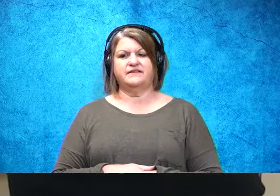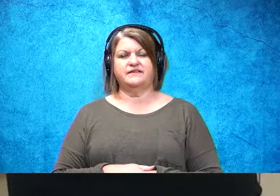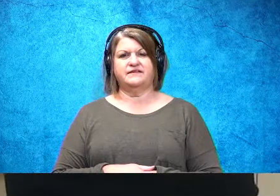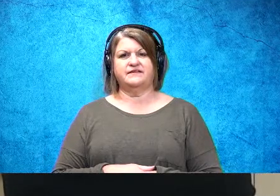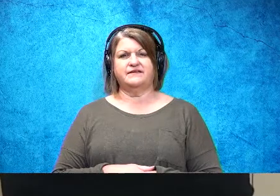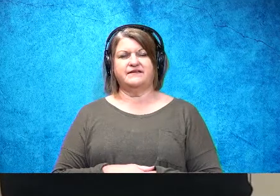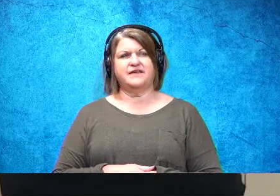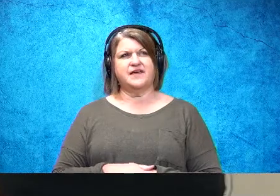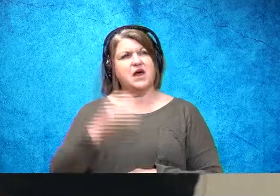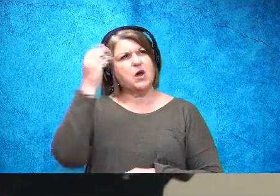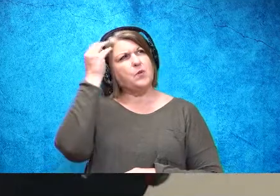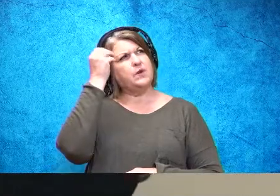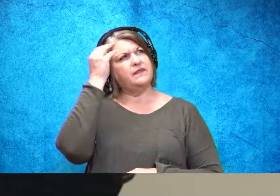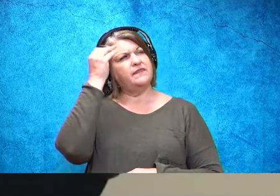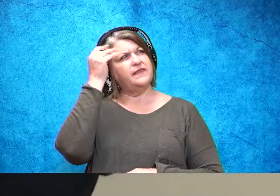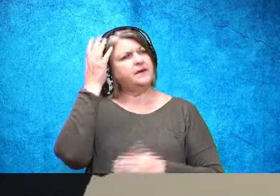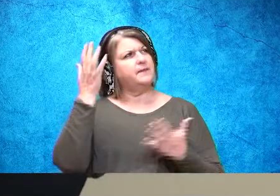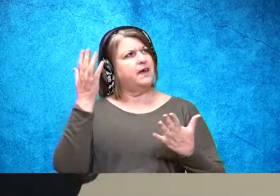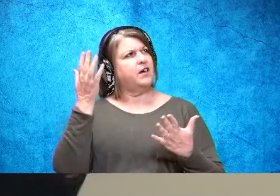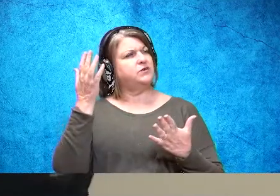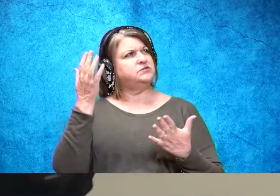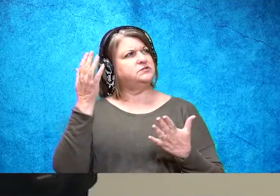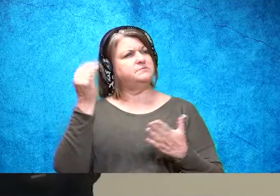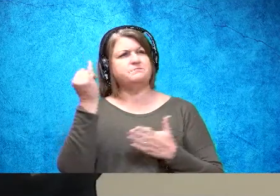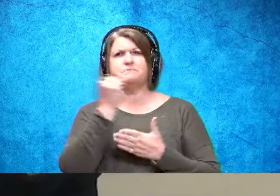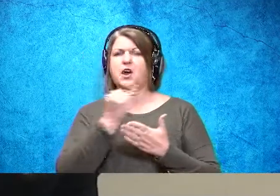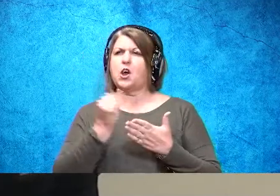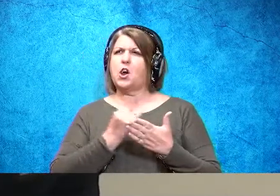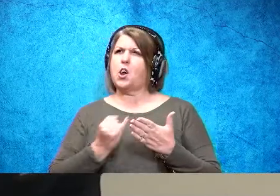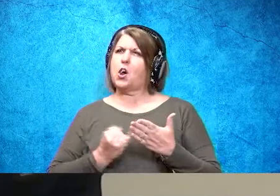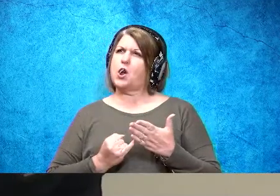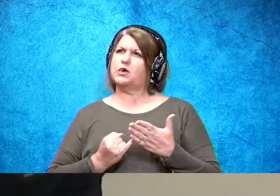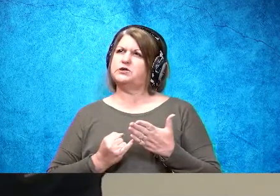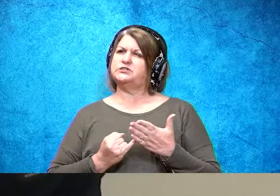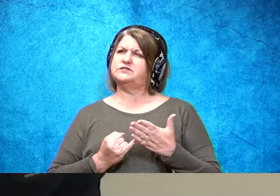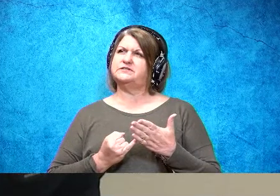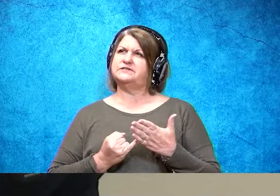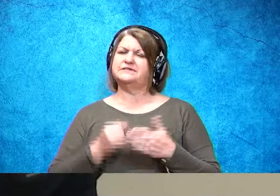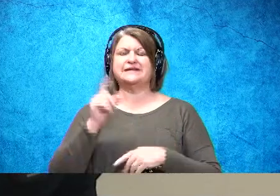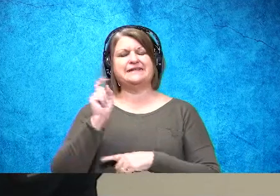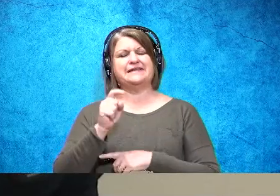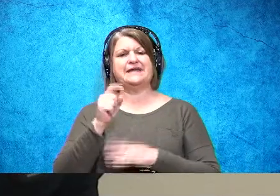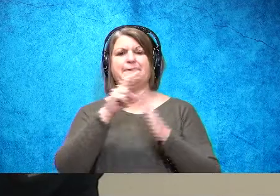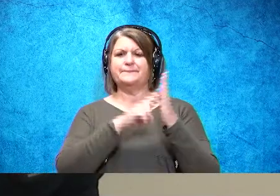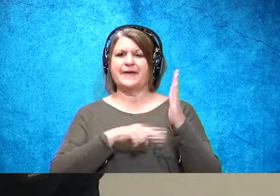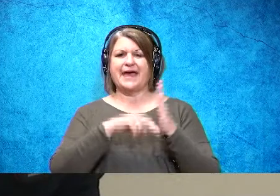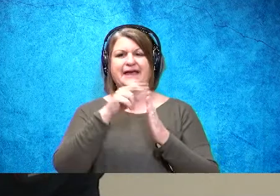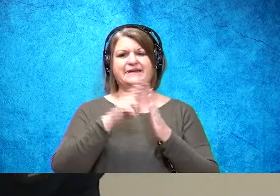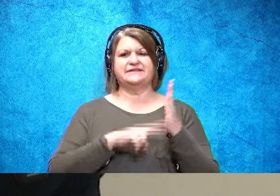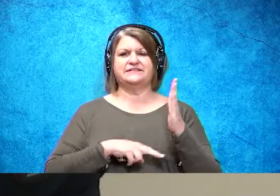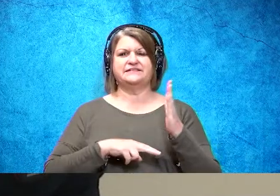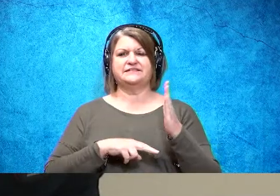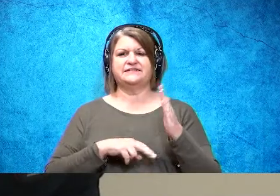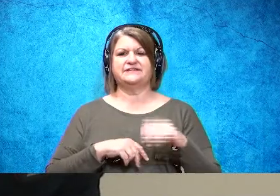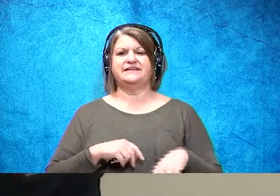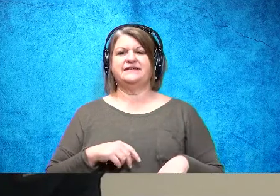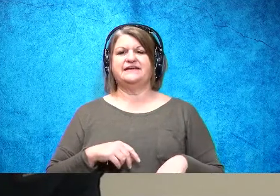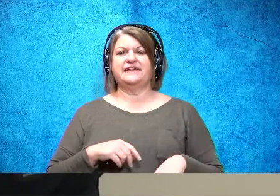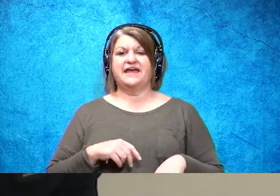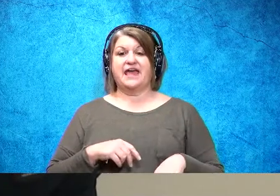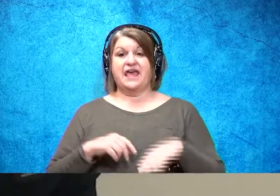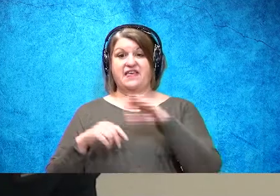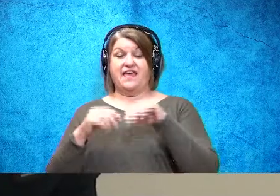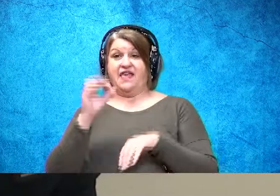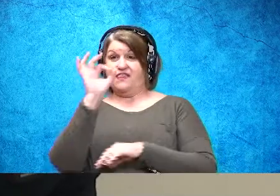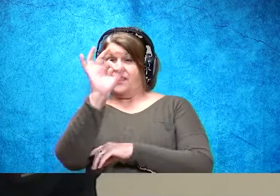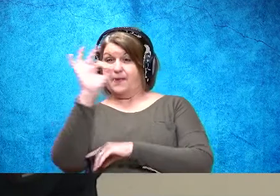to think about what else does my art teacher bot needs some paint. So whatever button you press is what color paint you're going to get out of